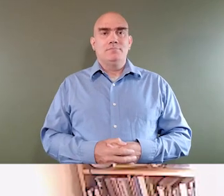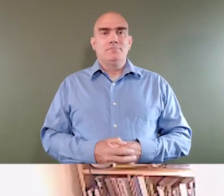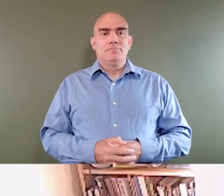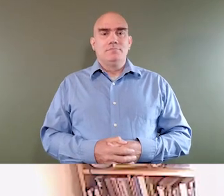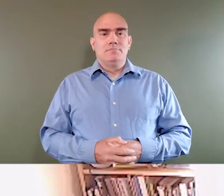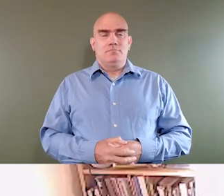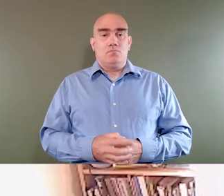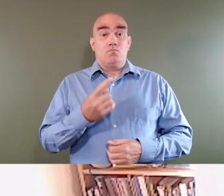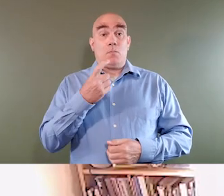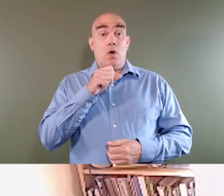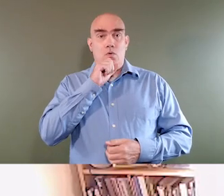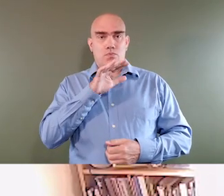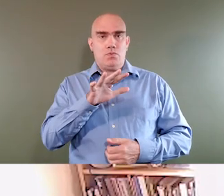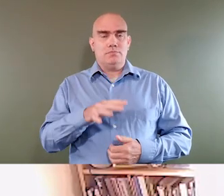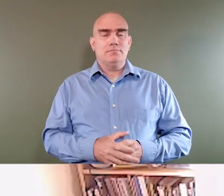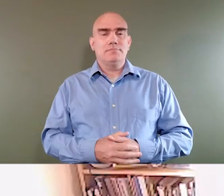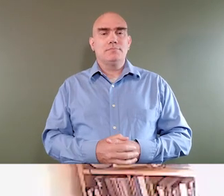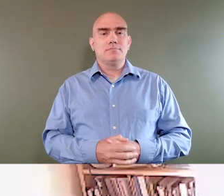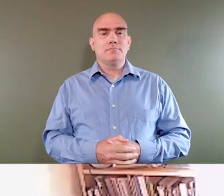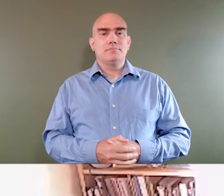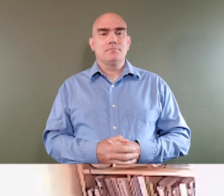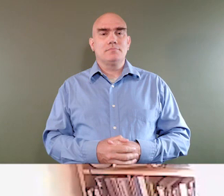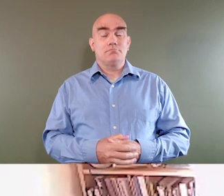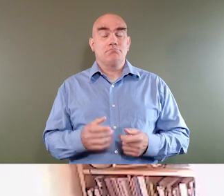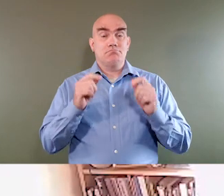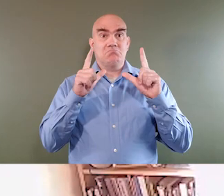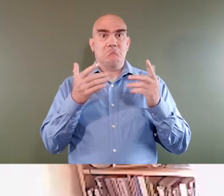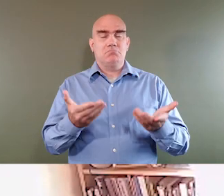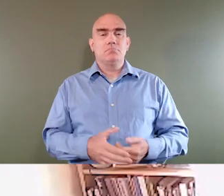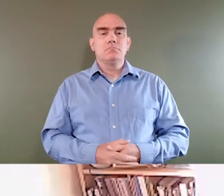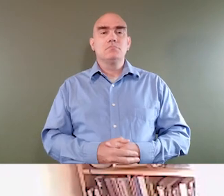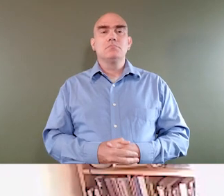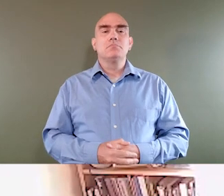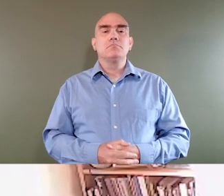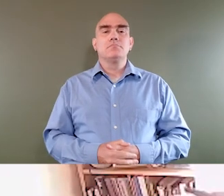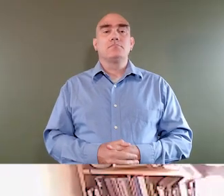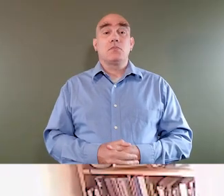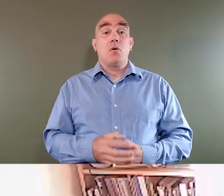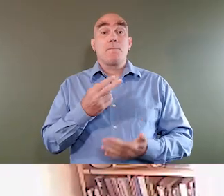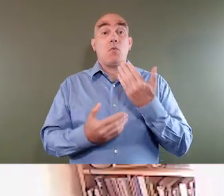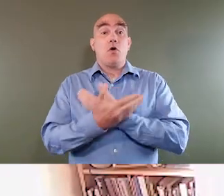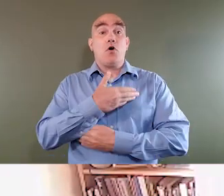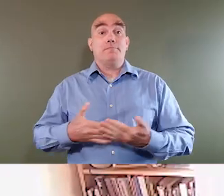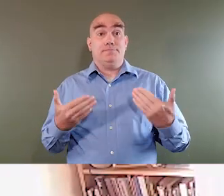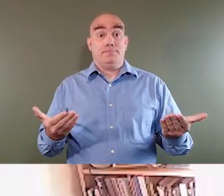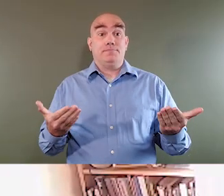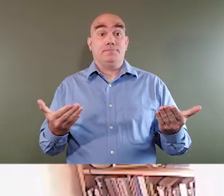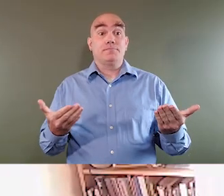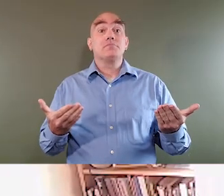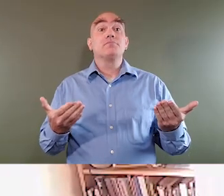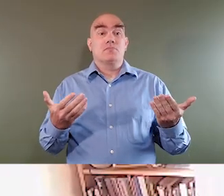one more exhale, and we'll open the eyes. Okay, let's take both arms, we'll reach